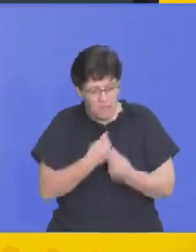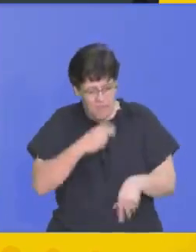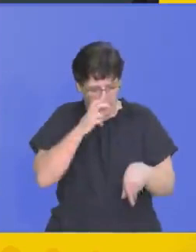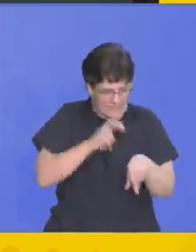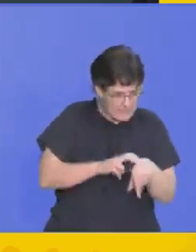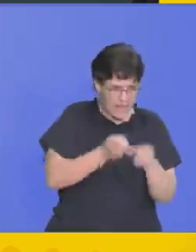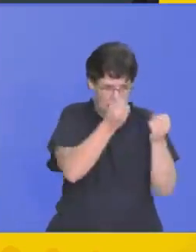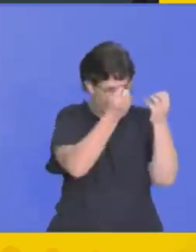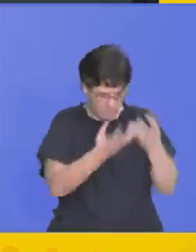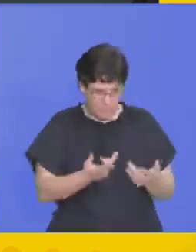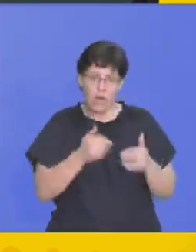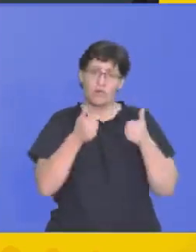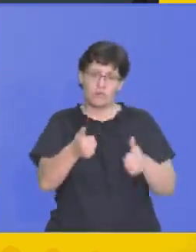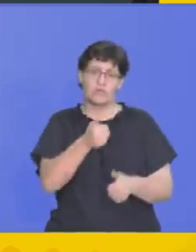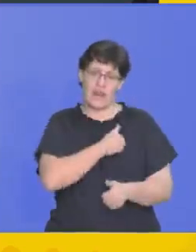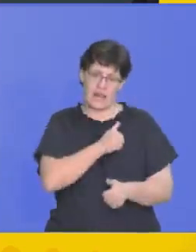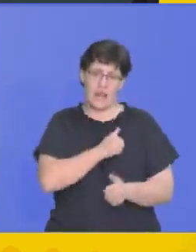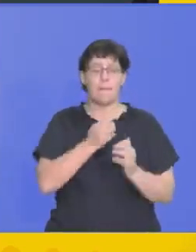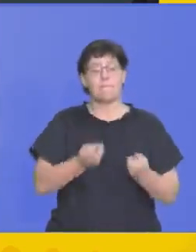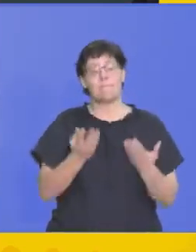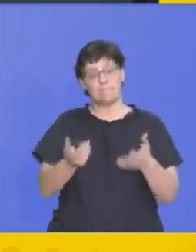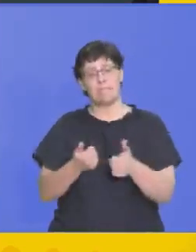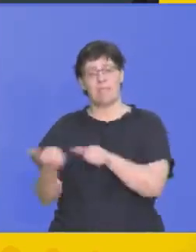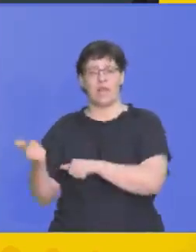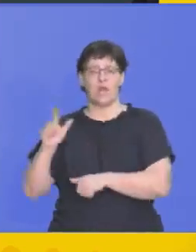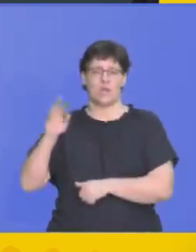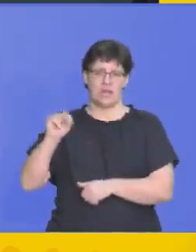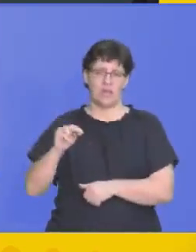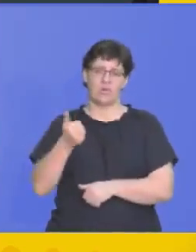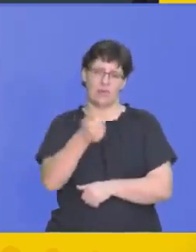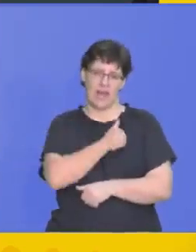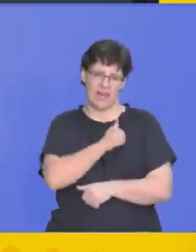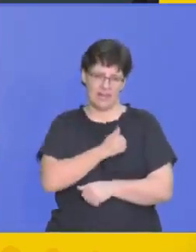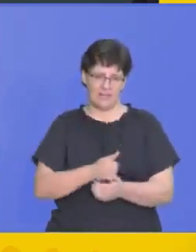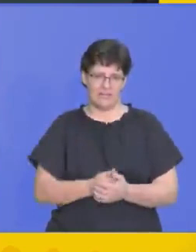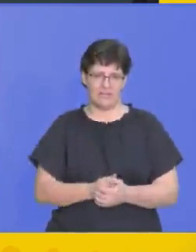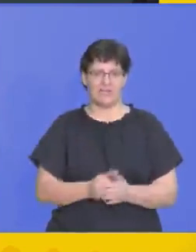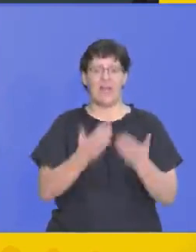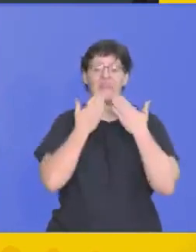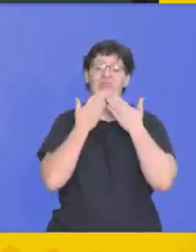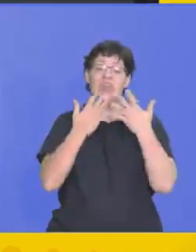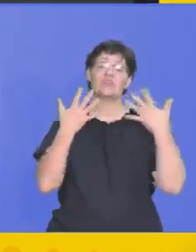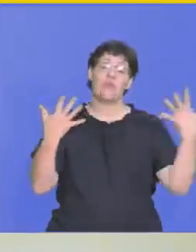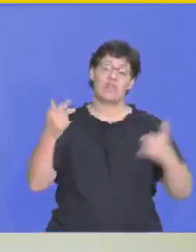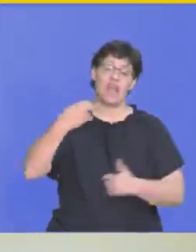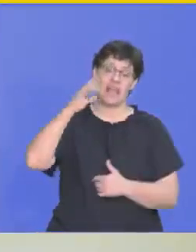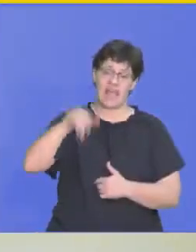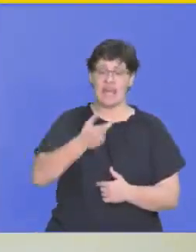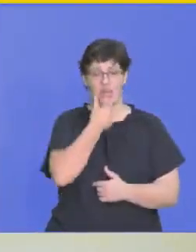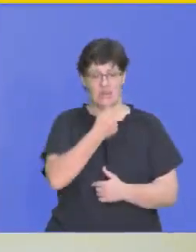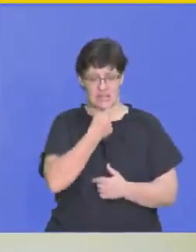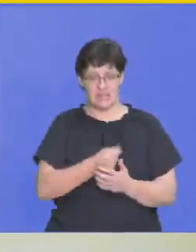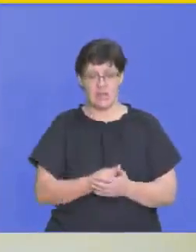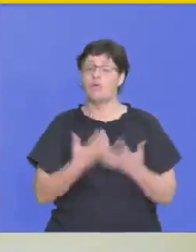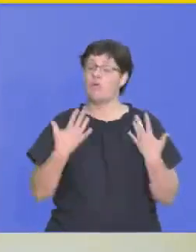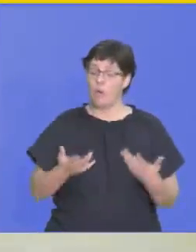make sure that you've given everything that you need, and just good luck. So I'm going to hand you back to Looney, and good luck for this paper. Thank you